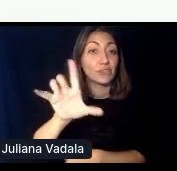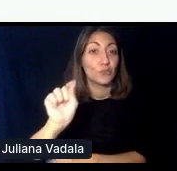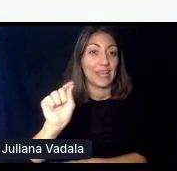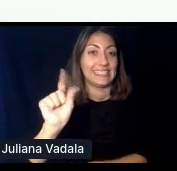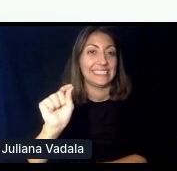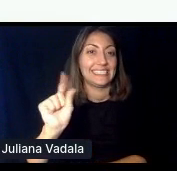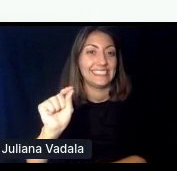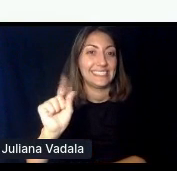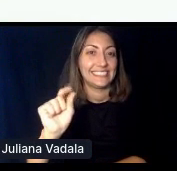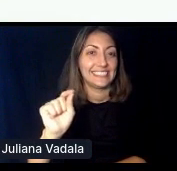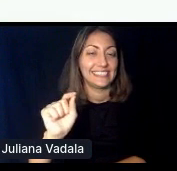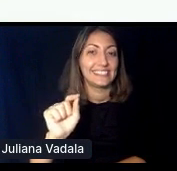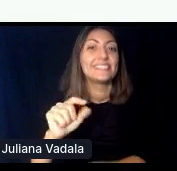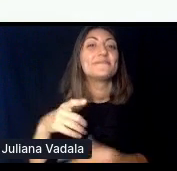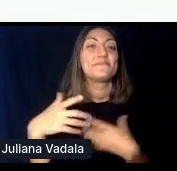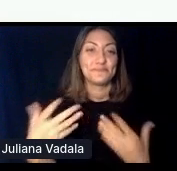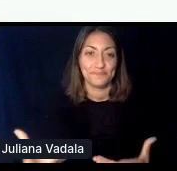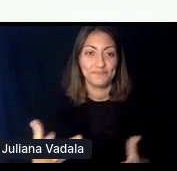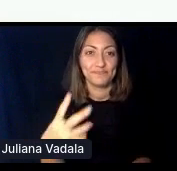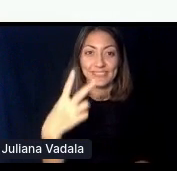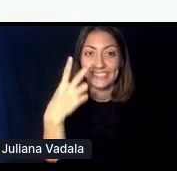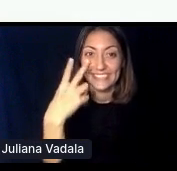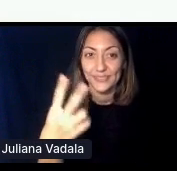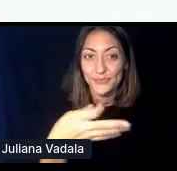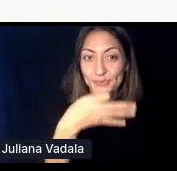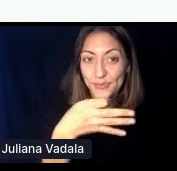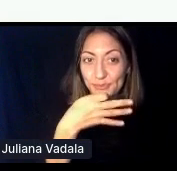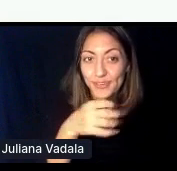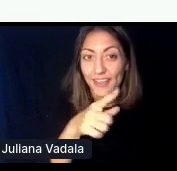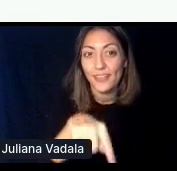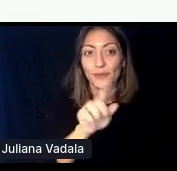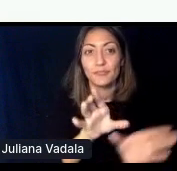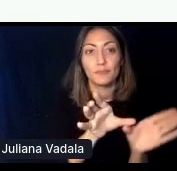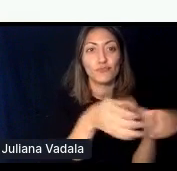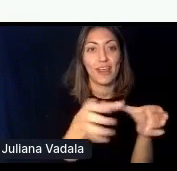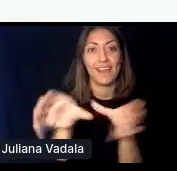And we will see you in just a few minutes in the breakout sessions. Bye-bye.